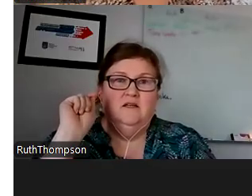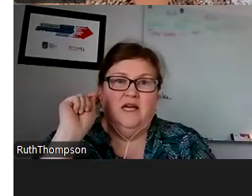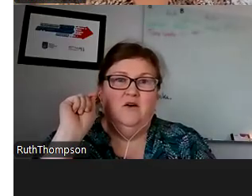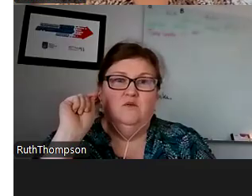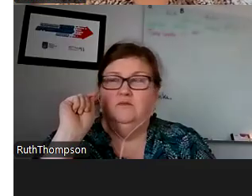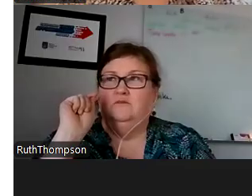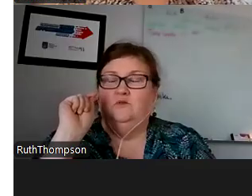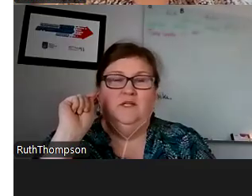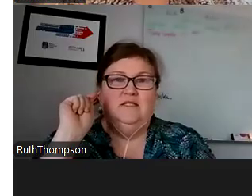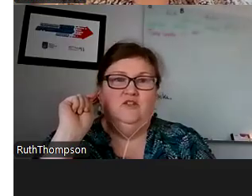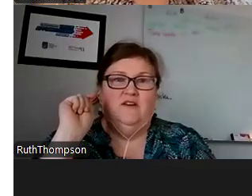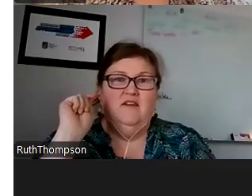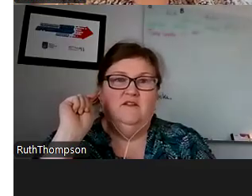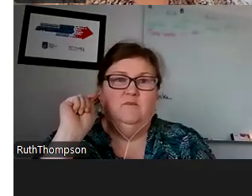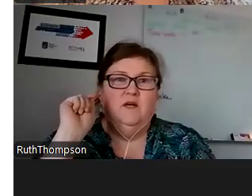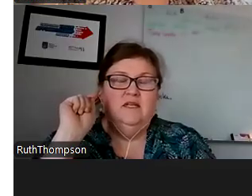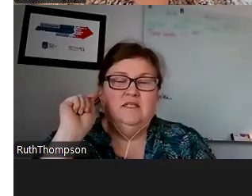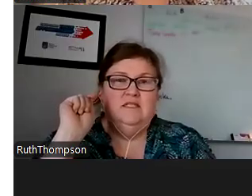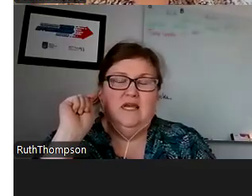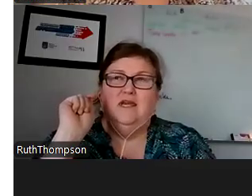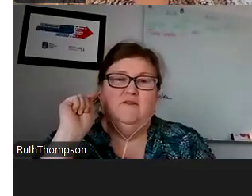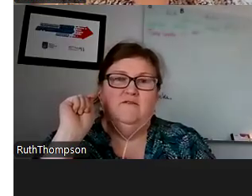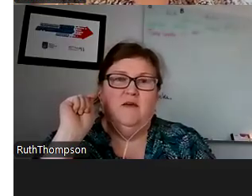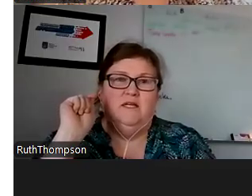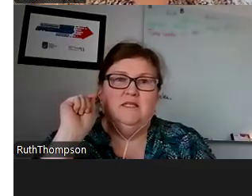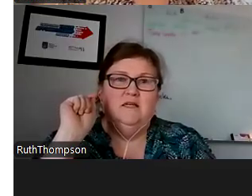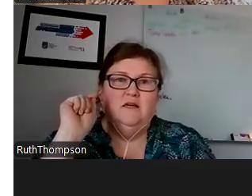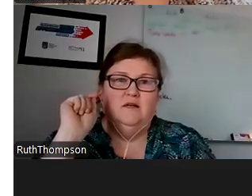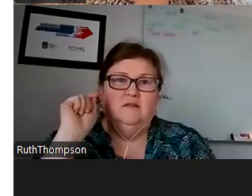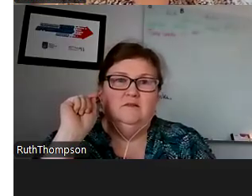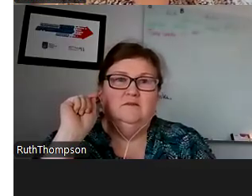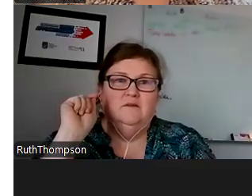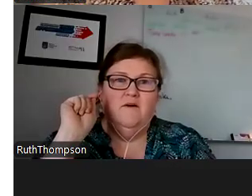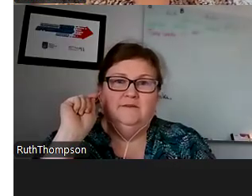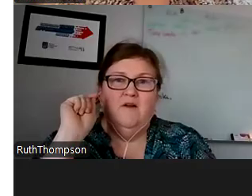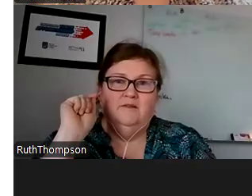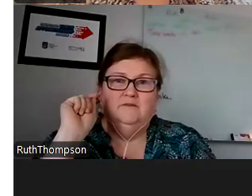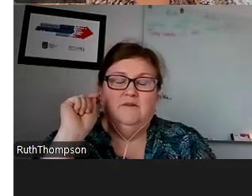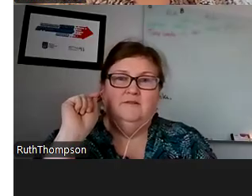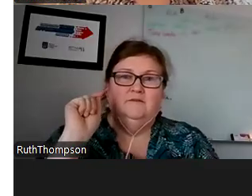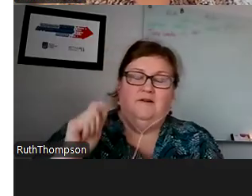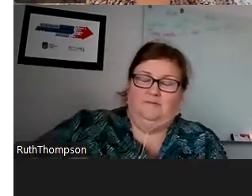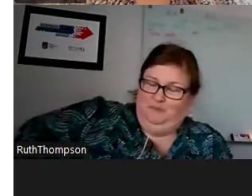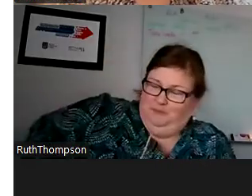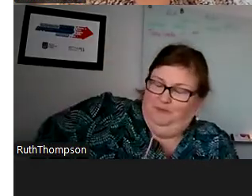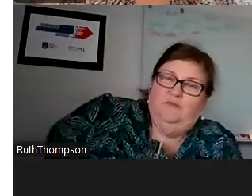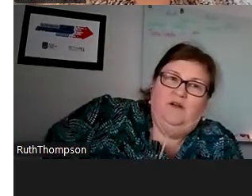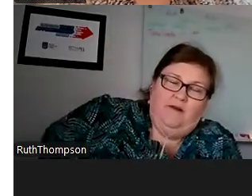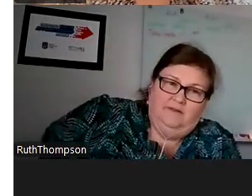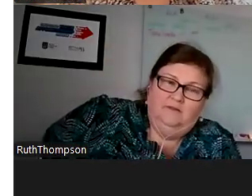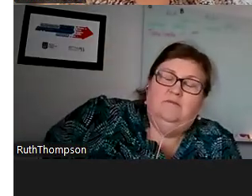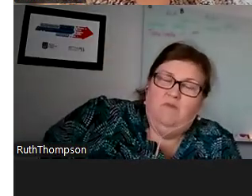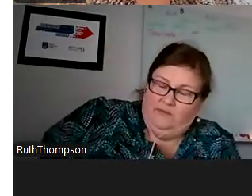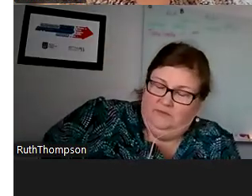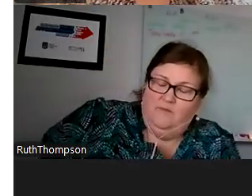it's how we survive and take care of our families. Being able to cover basic needs like food,